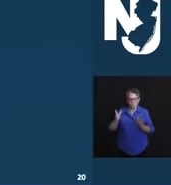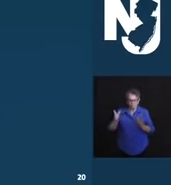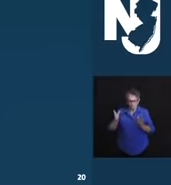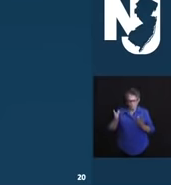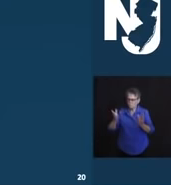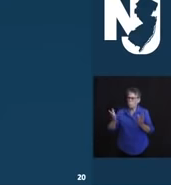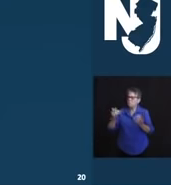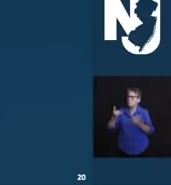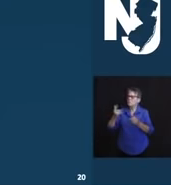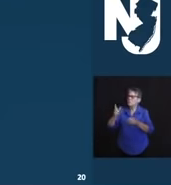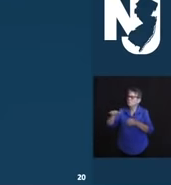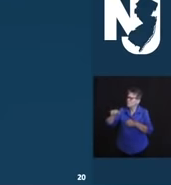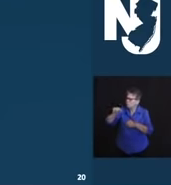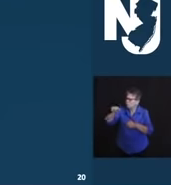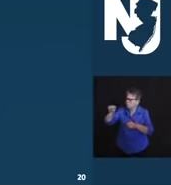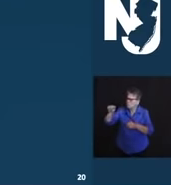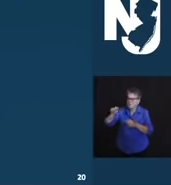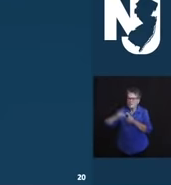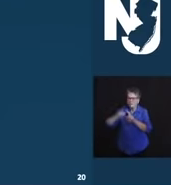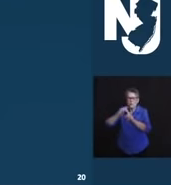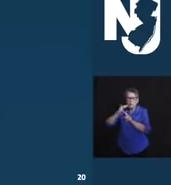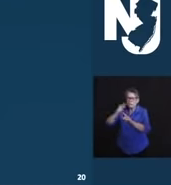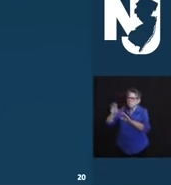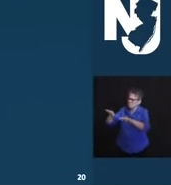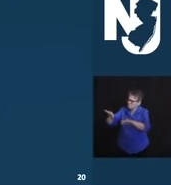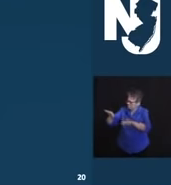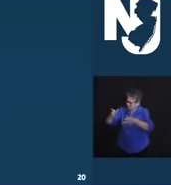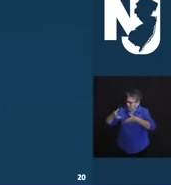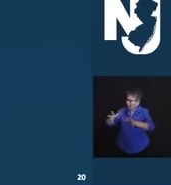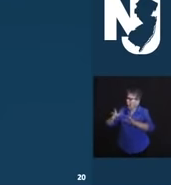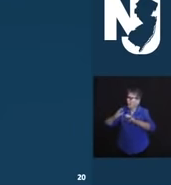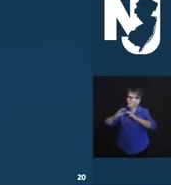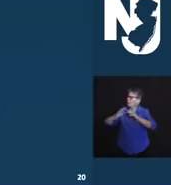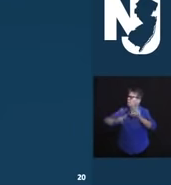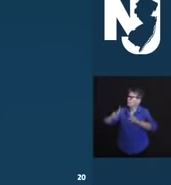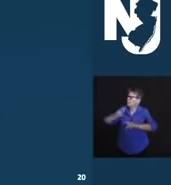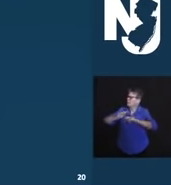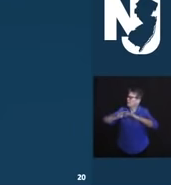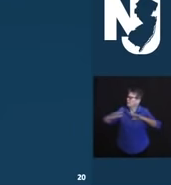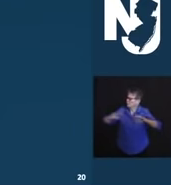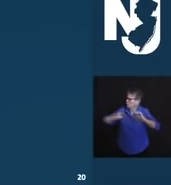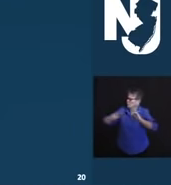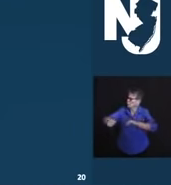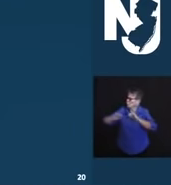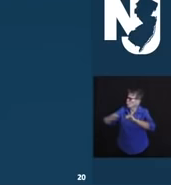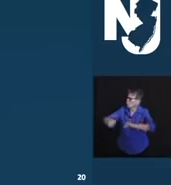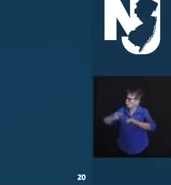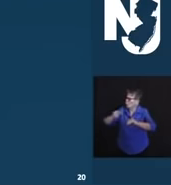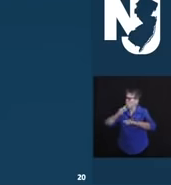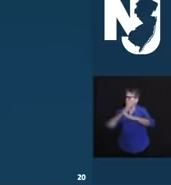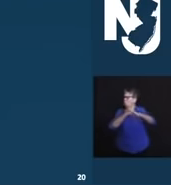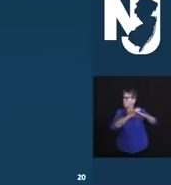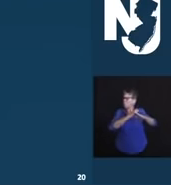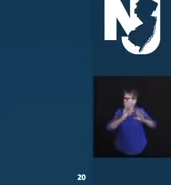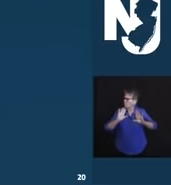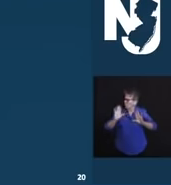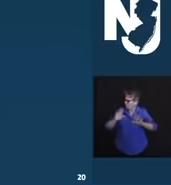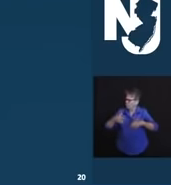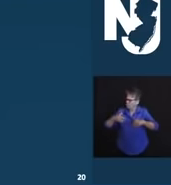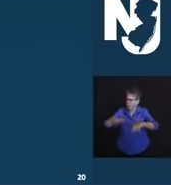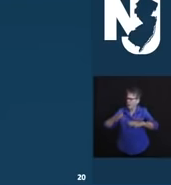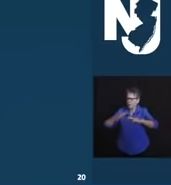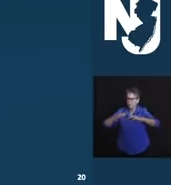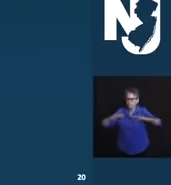show for Montclair seniors, sharing their ideas on early childhood education with leaders and educators in Patterson and Jersey